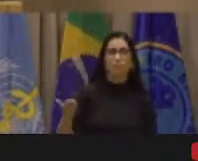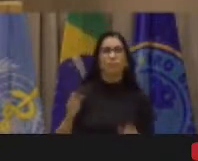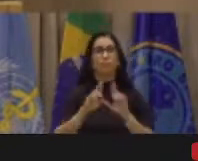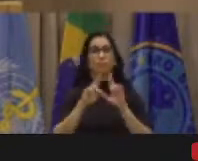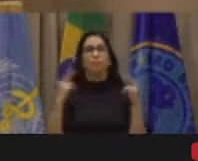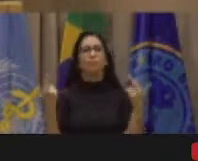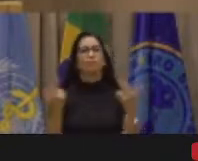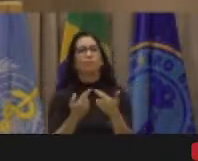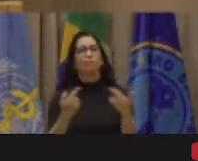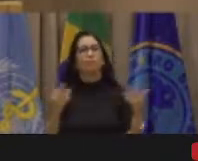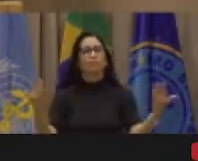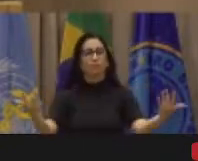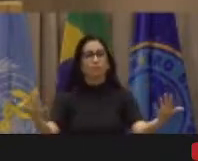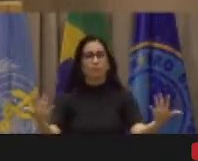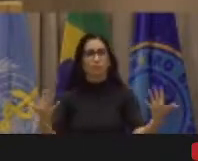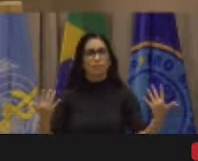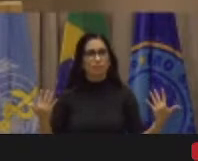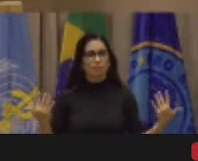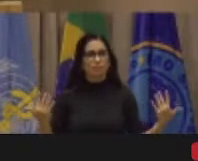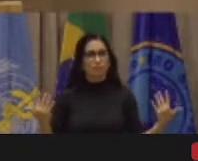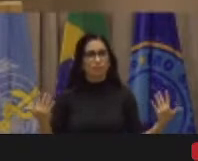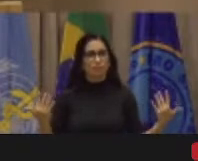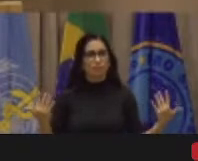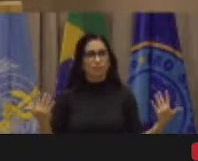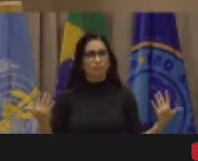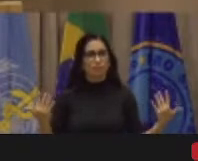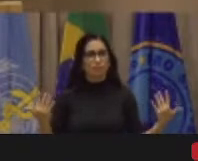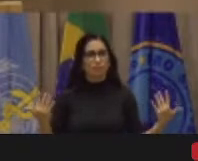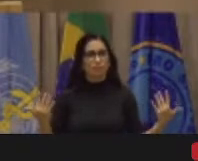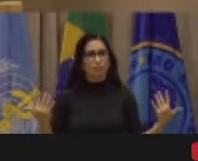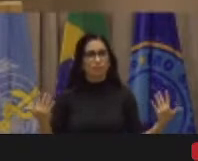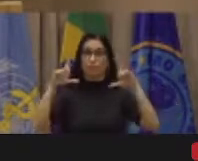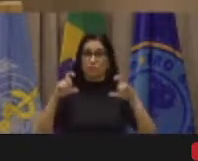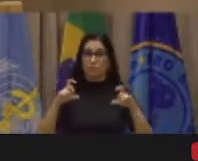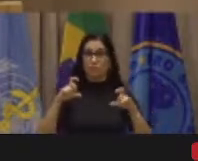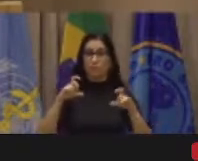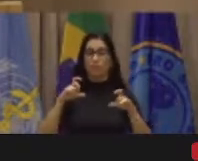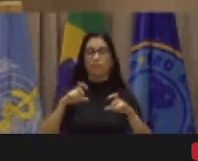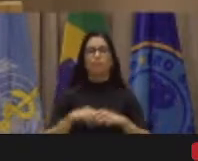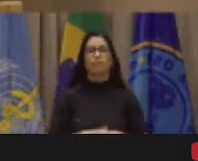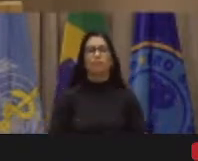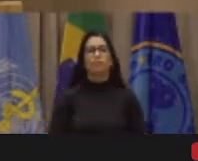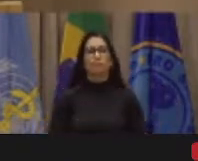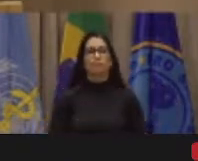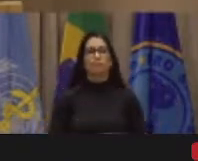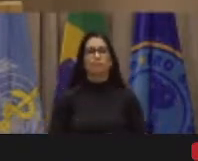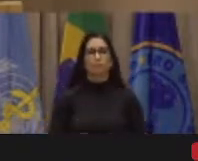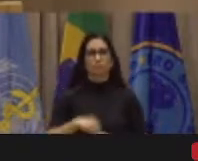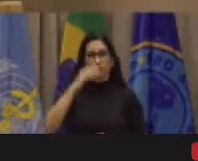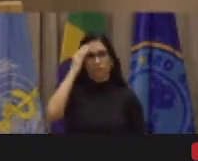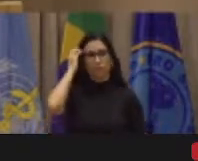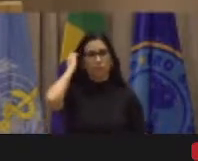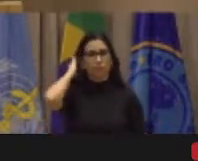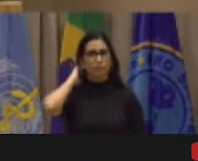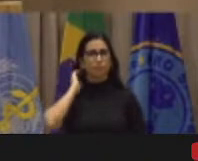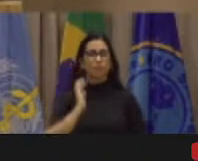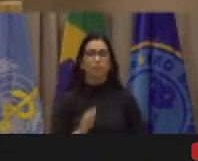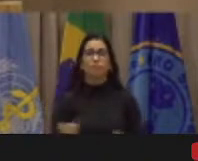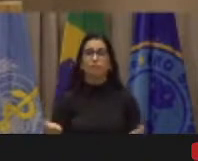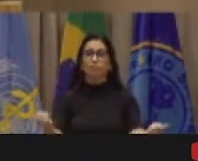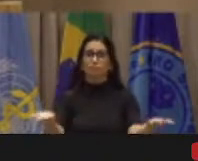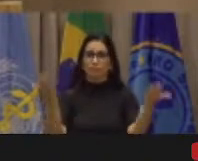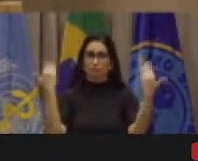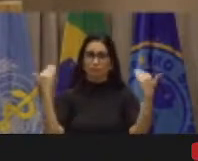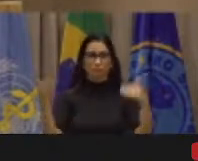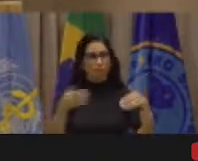gentlemen that are here in this auditorium, ladies, to have a picture taken, please, can